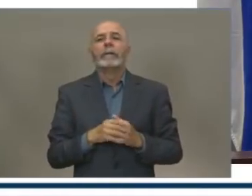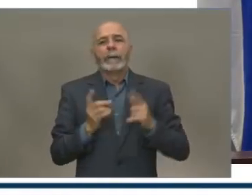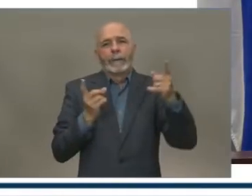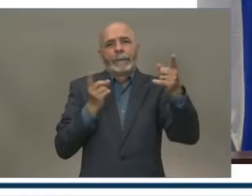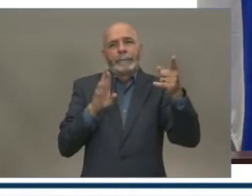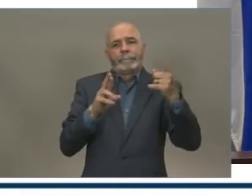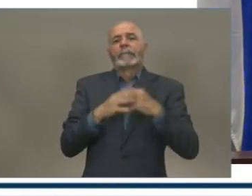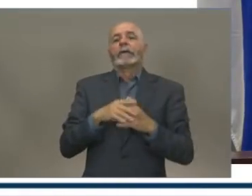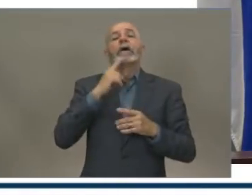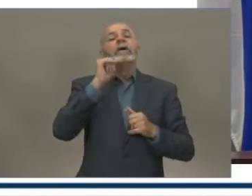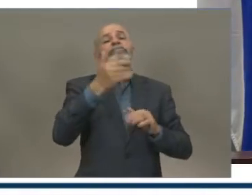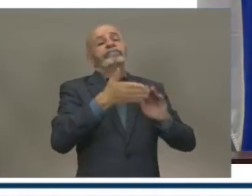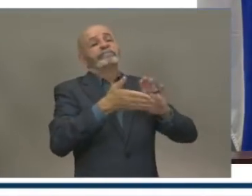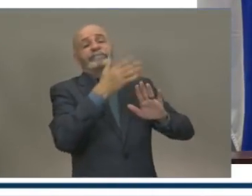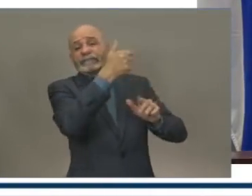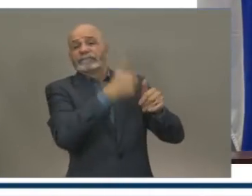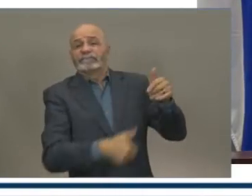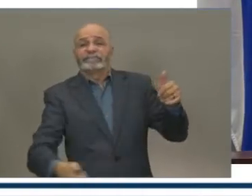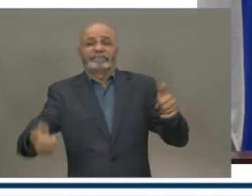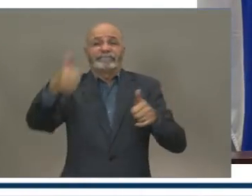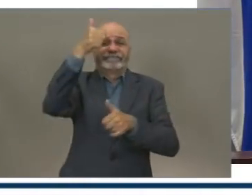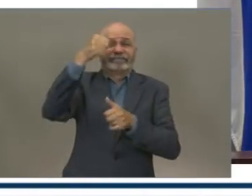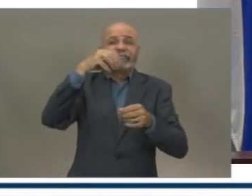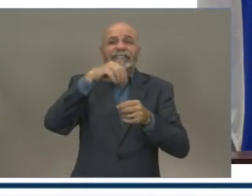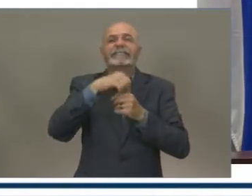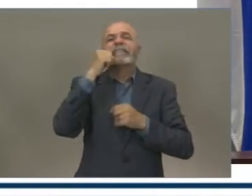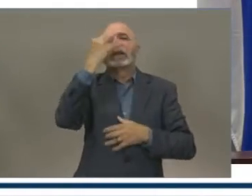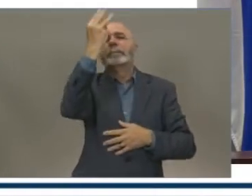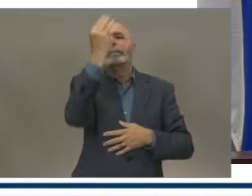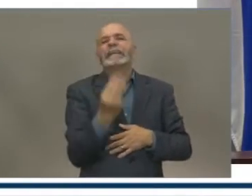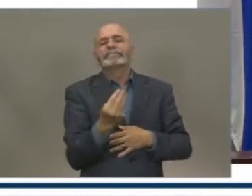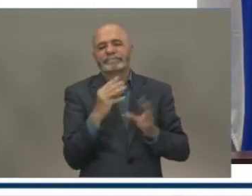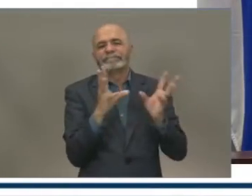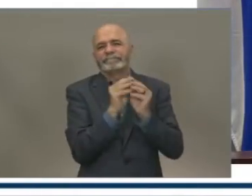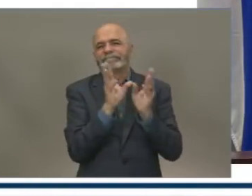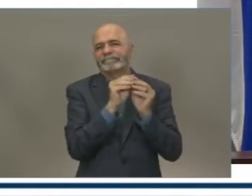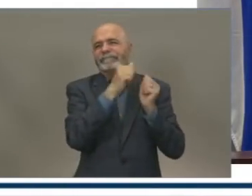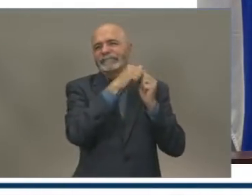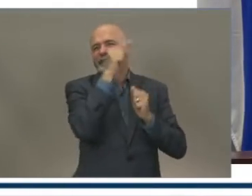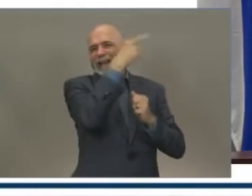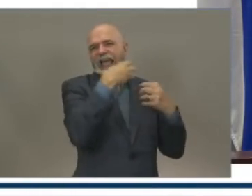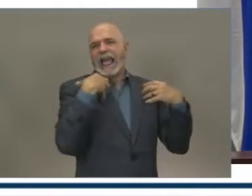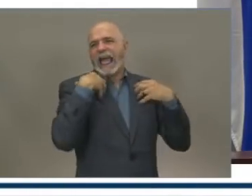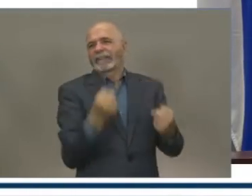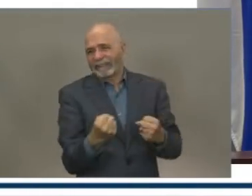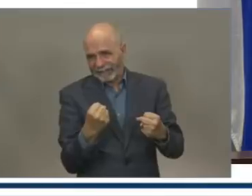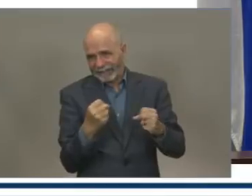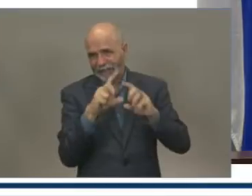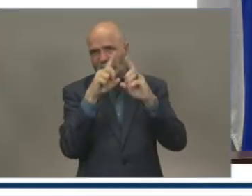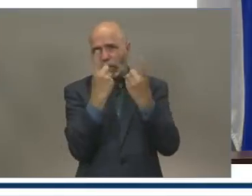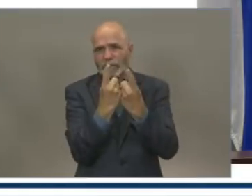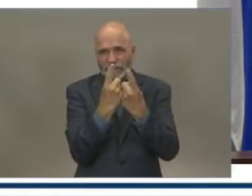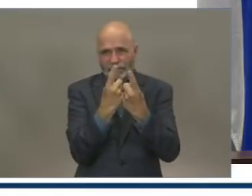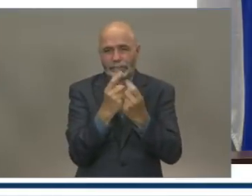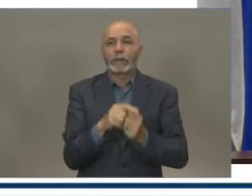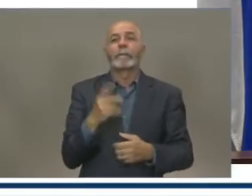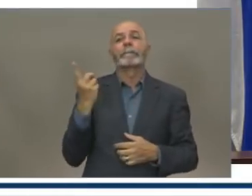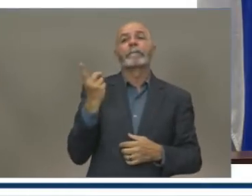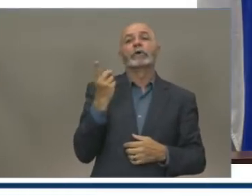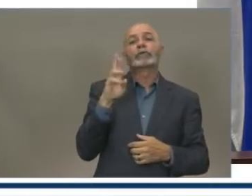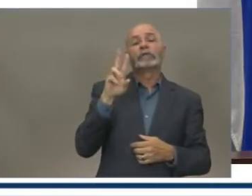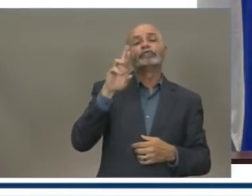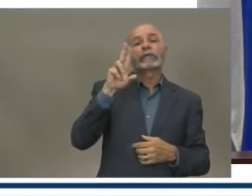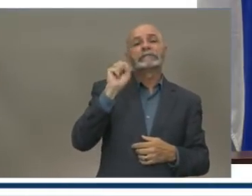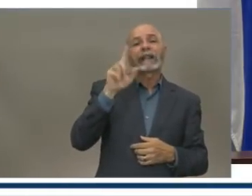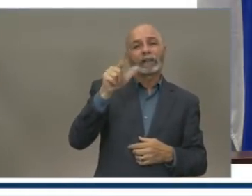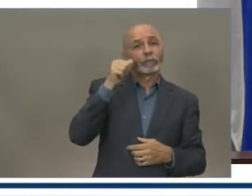Medical Officers of Health. I do every Monday, and Dr. Russell said they're still having their